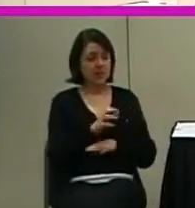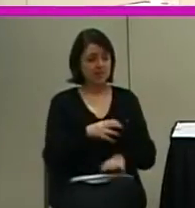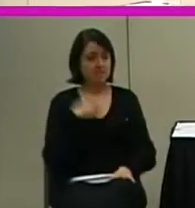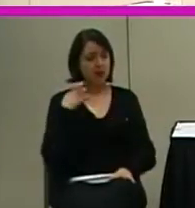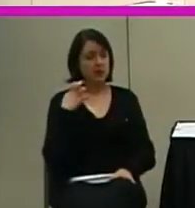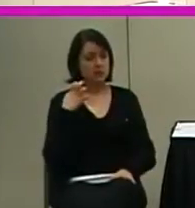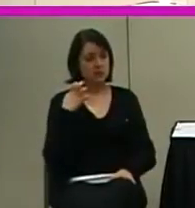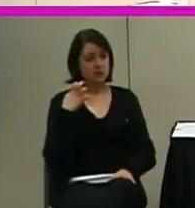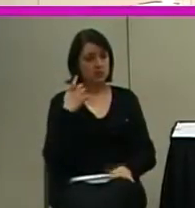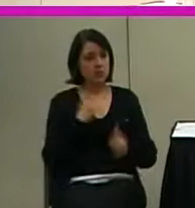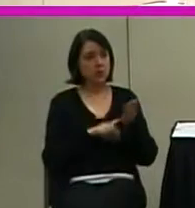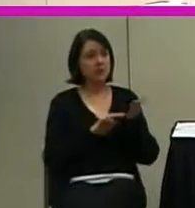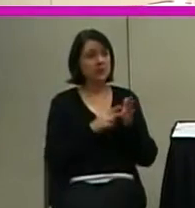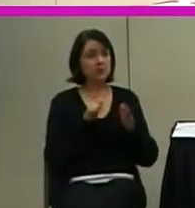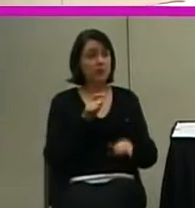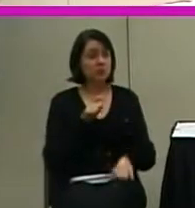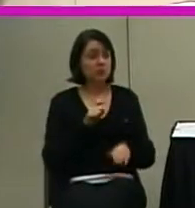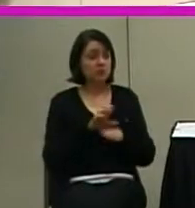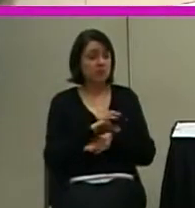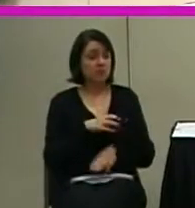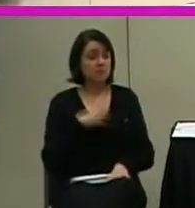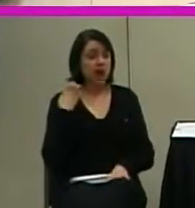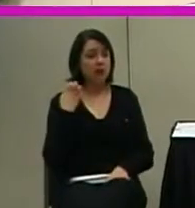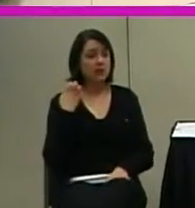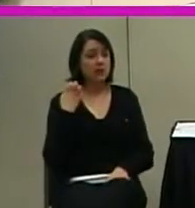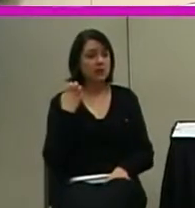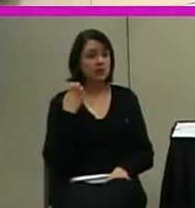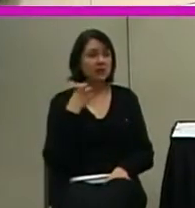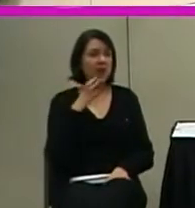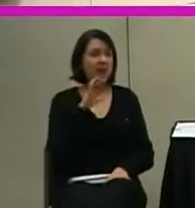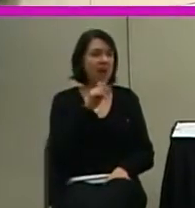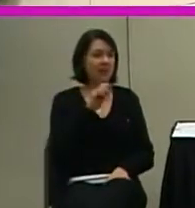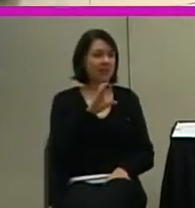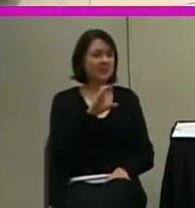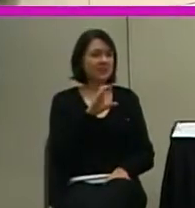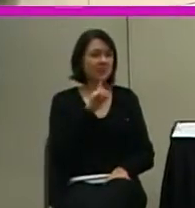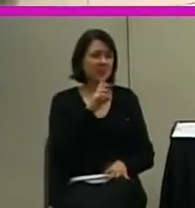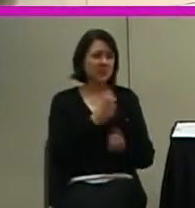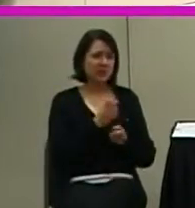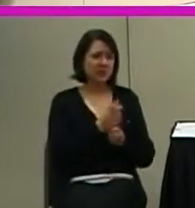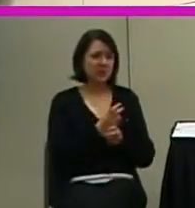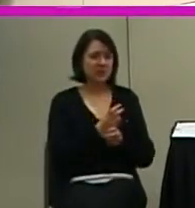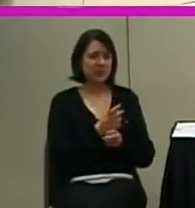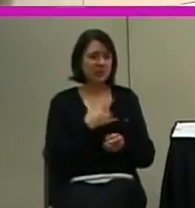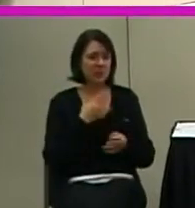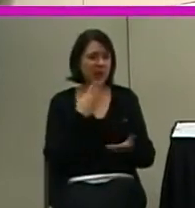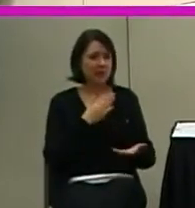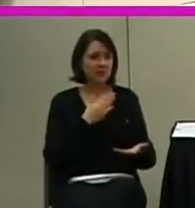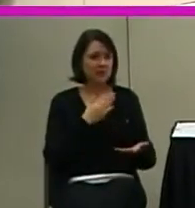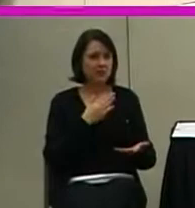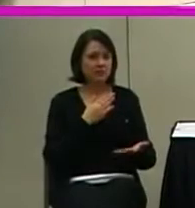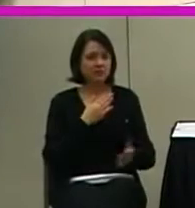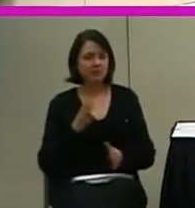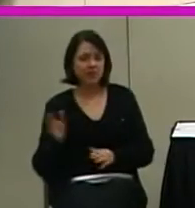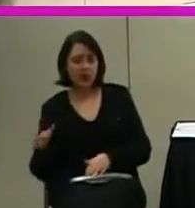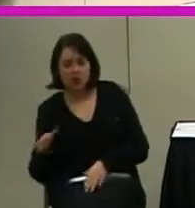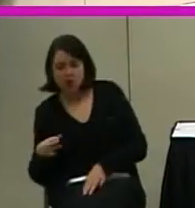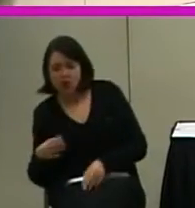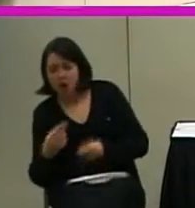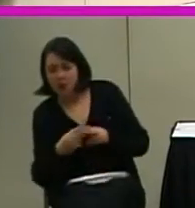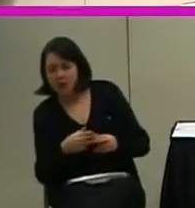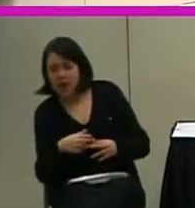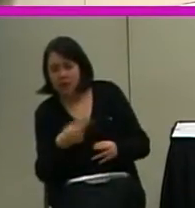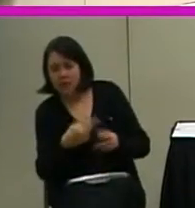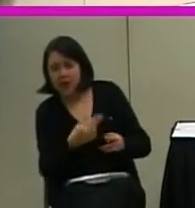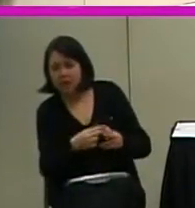Because what it means is you've got to make them mad, and it's ethically really difficult. You can't say, go over and call them a name to see if they punch